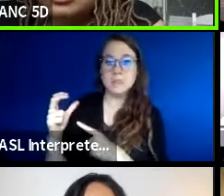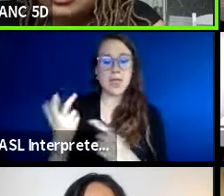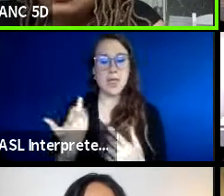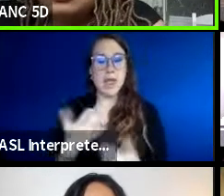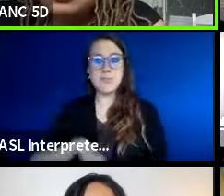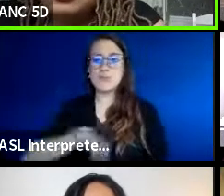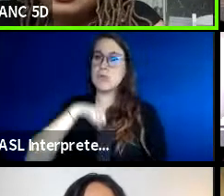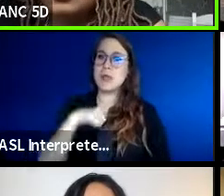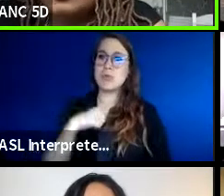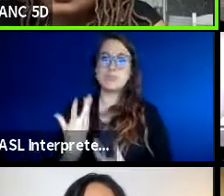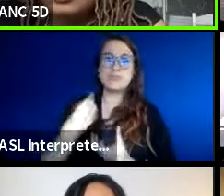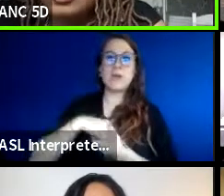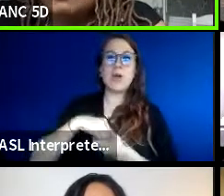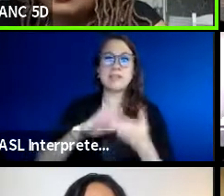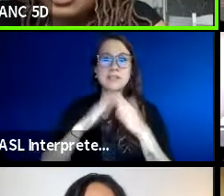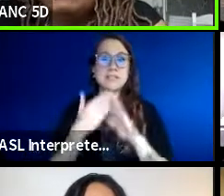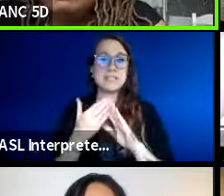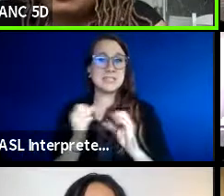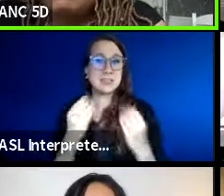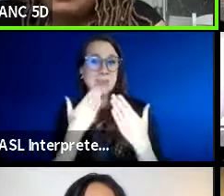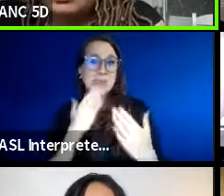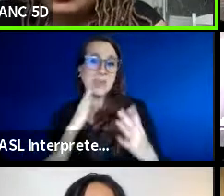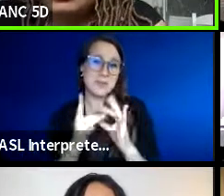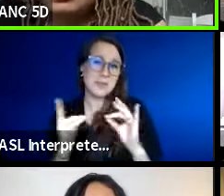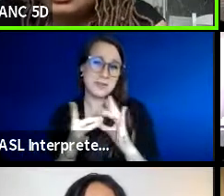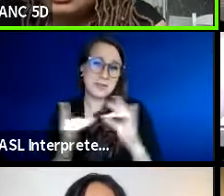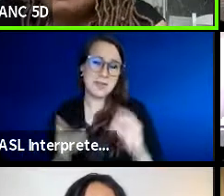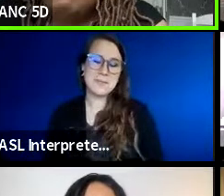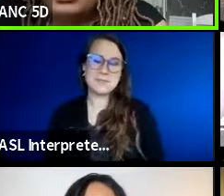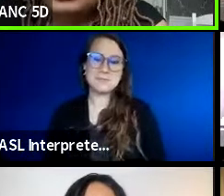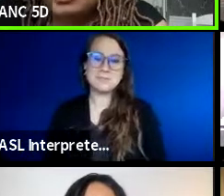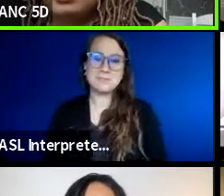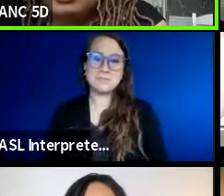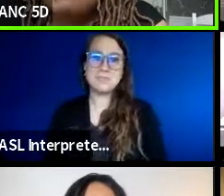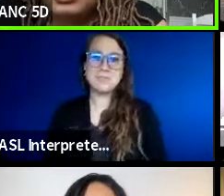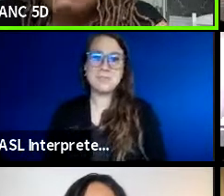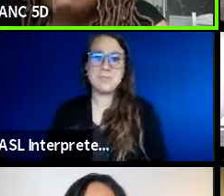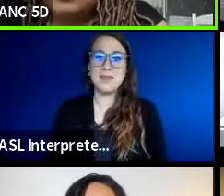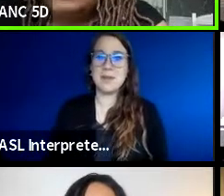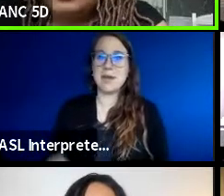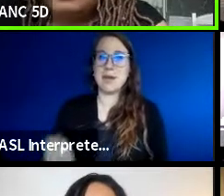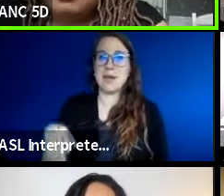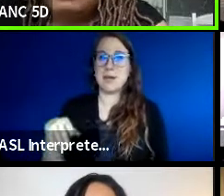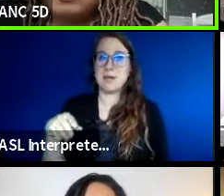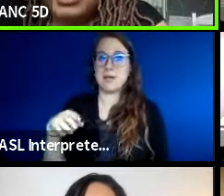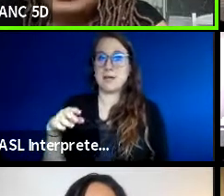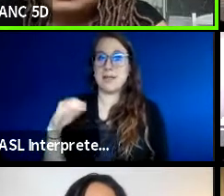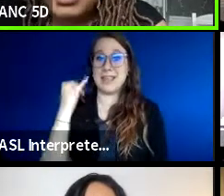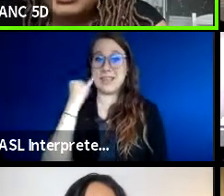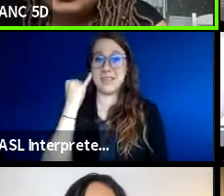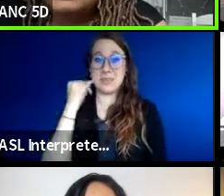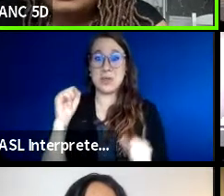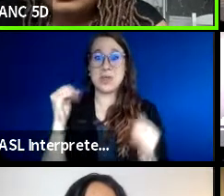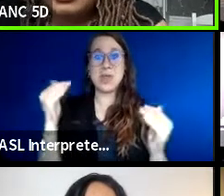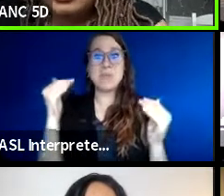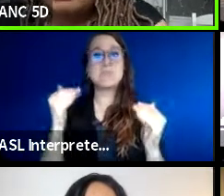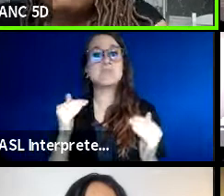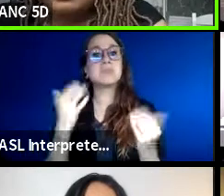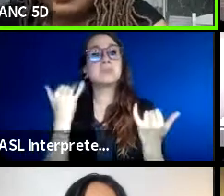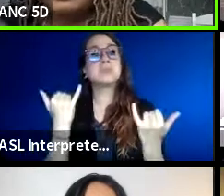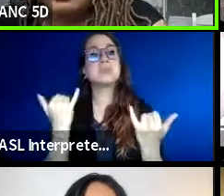part of the city. So thank you for that, Mr. O'Malley. Bosco, if we could move to some of the raised